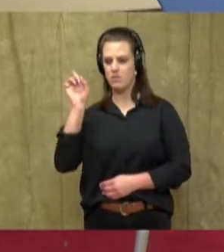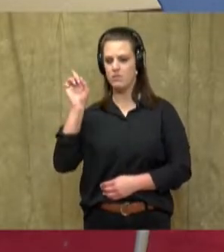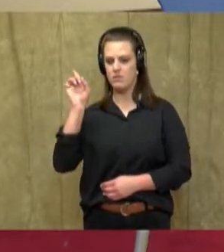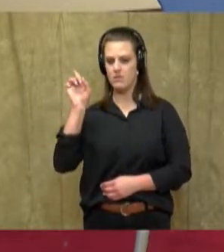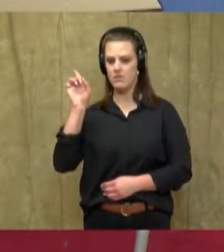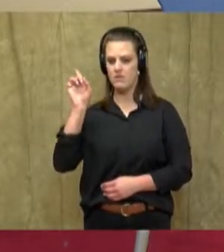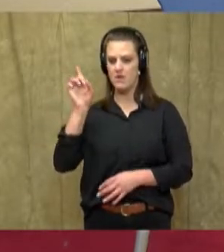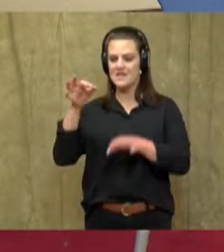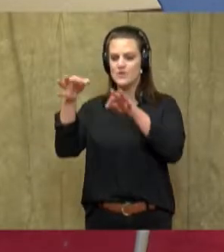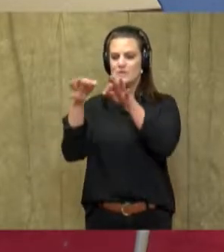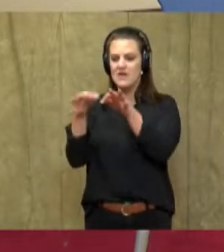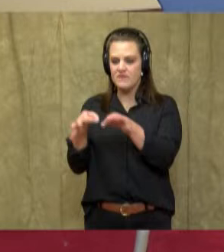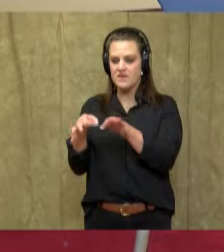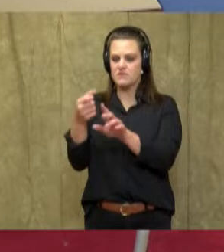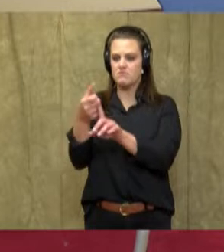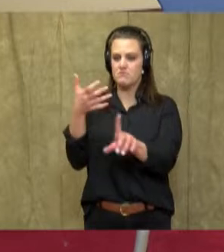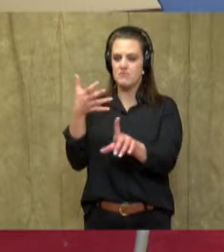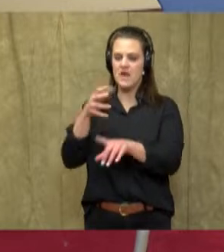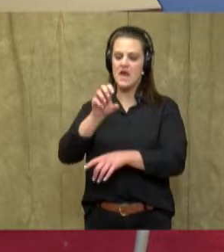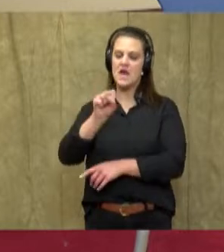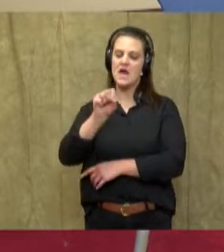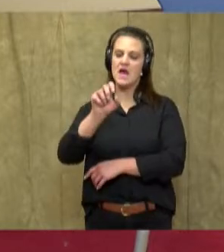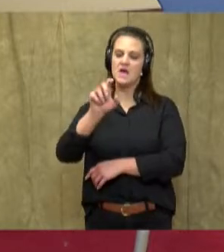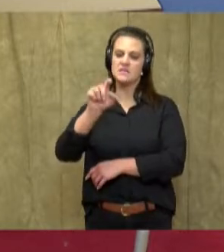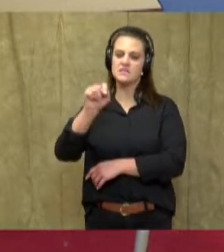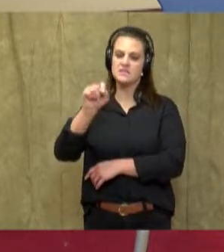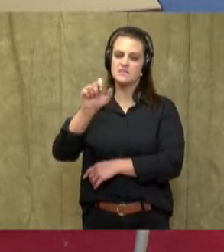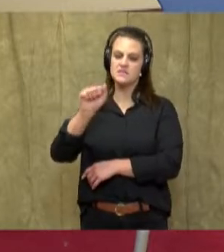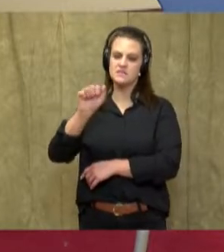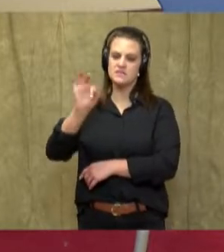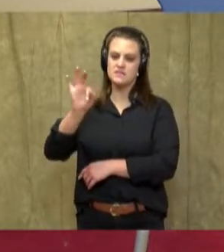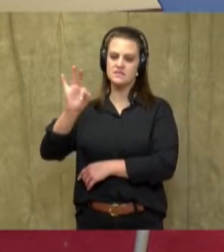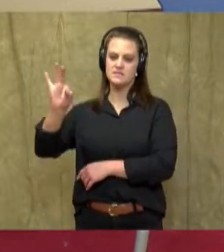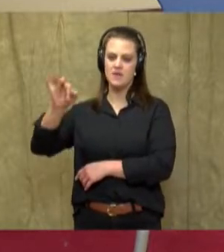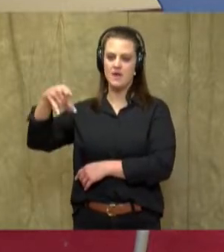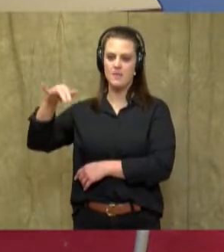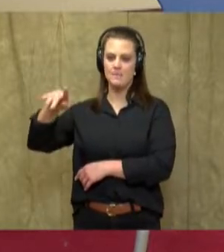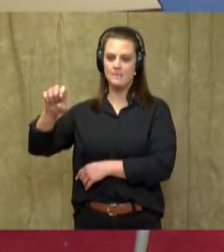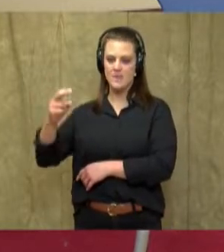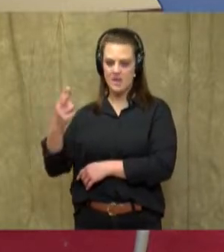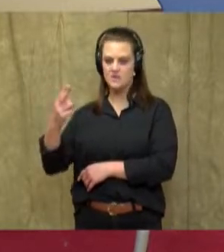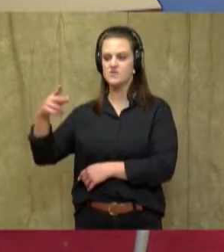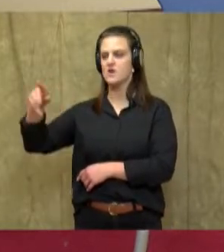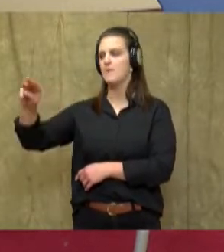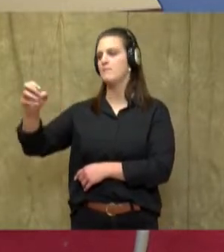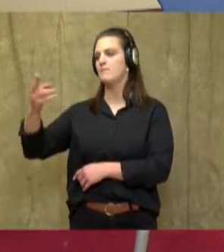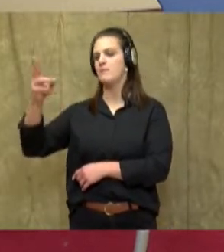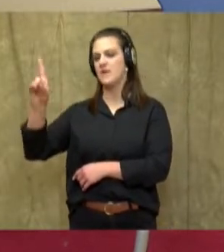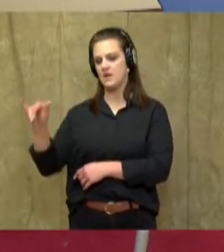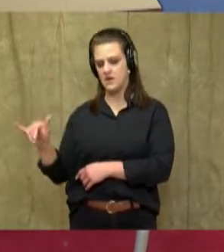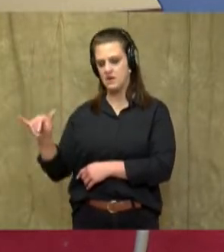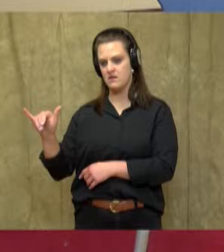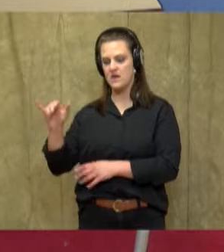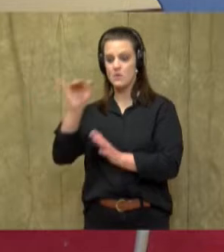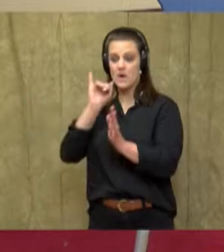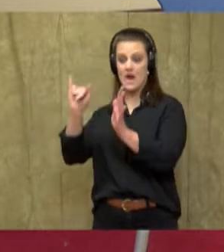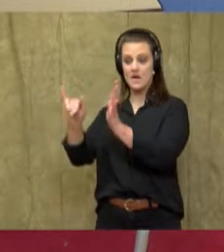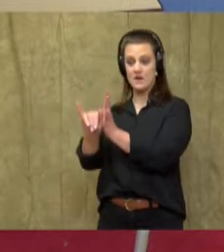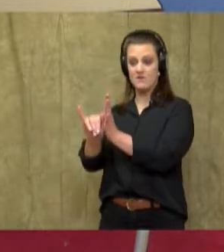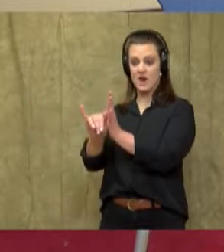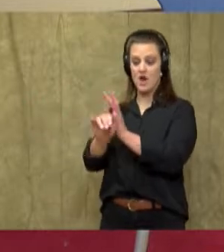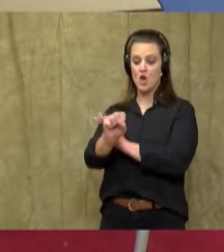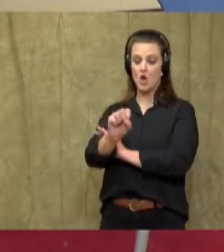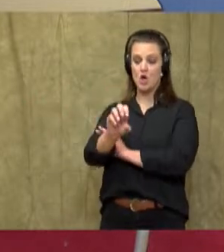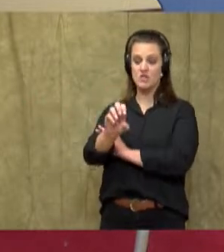learn the definitions of the words staff, pitch, and melody. We're going to identify the sounds for